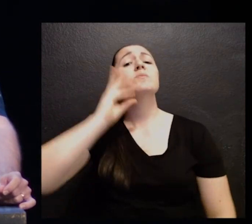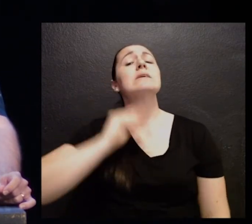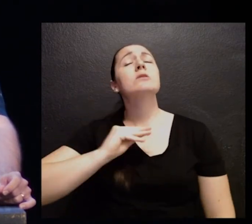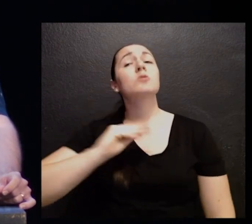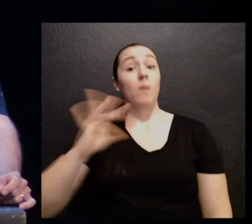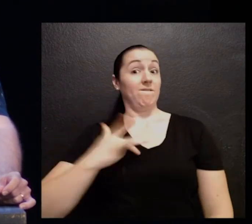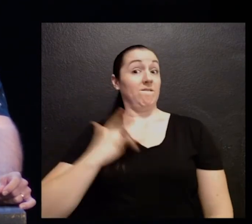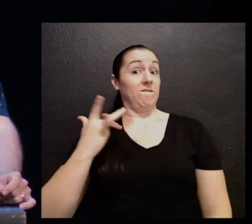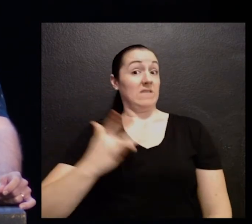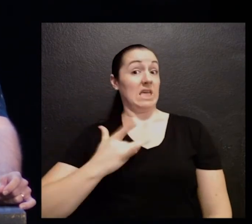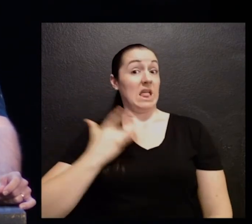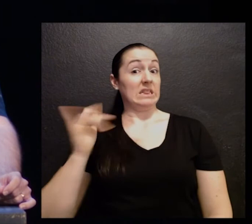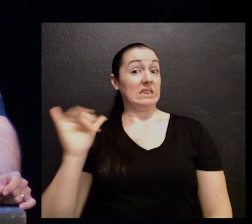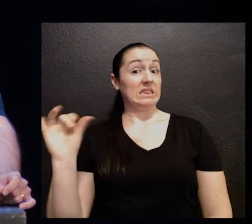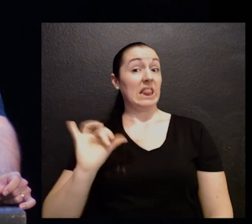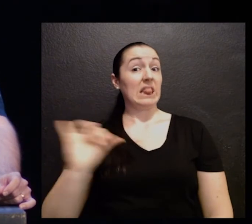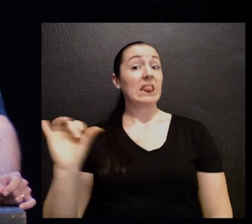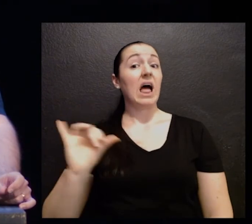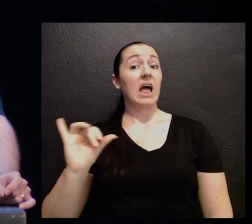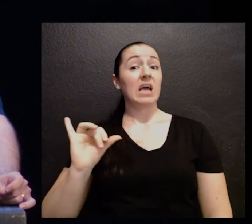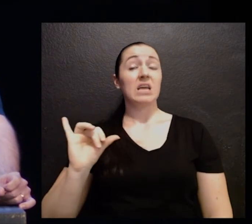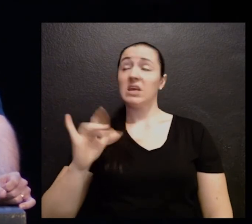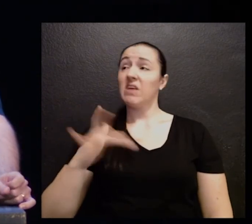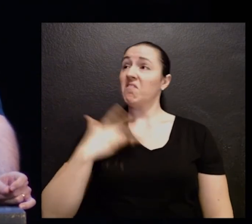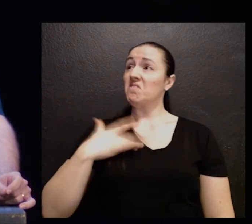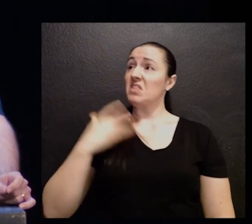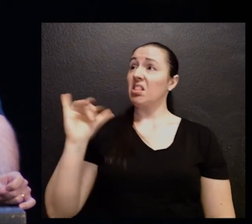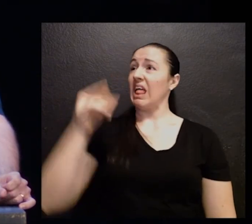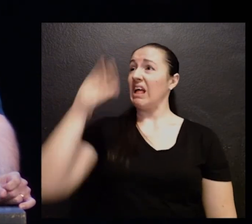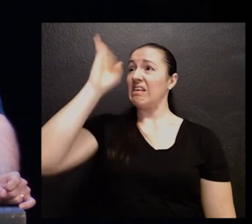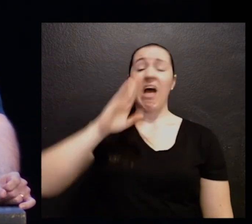what feels like the absence of God.